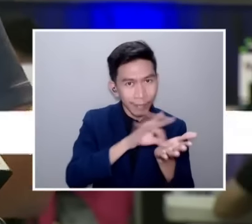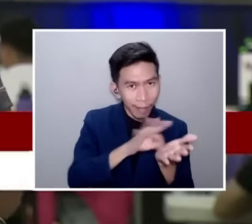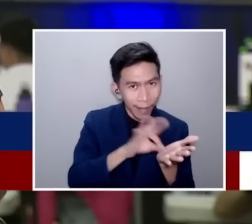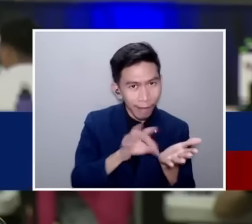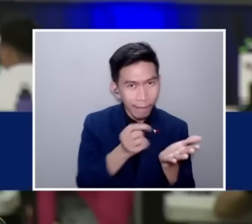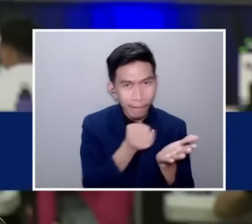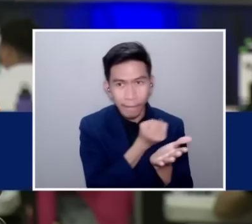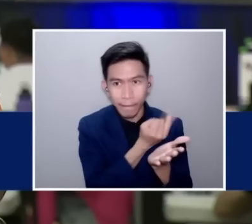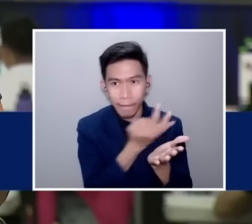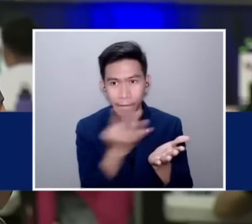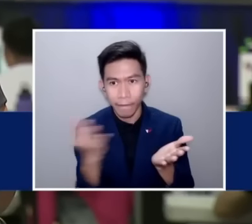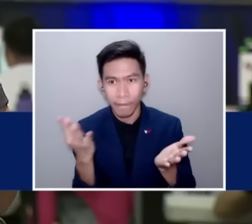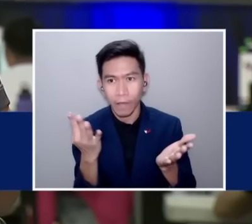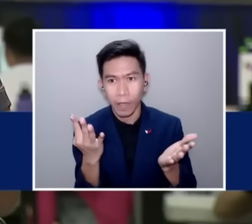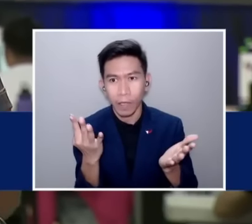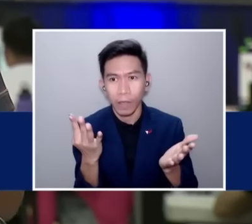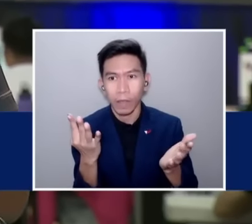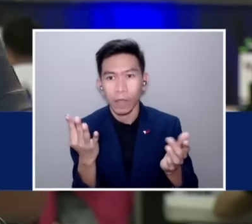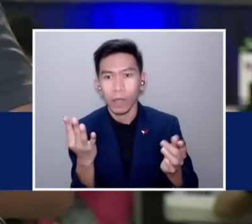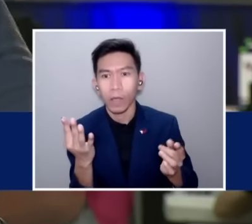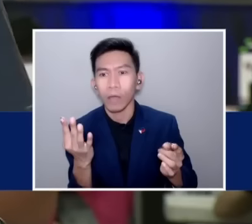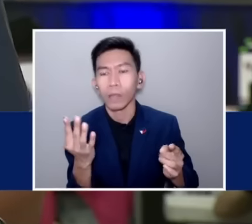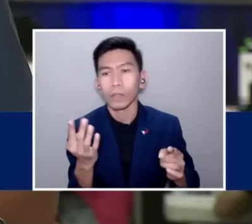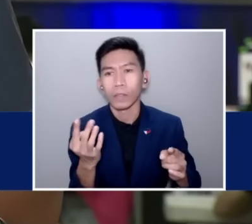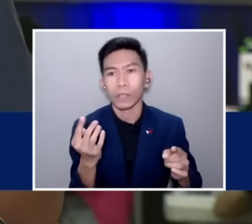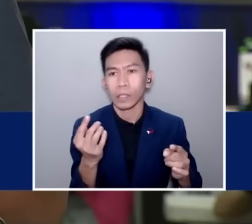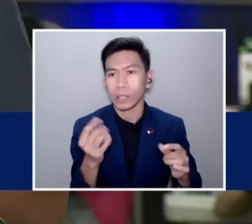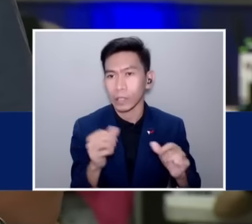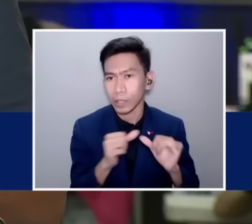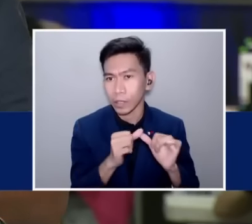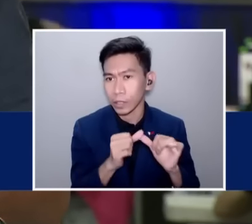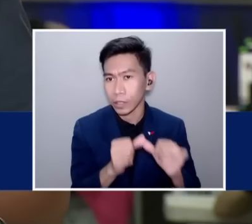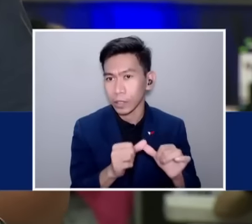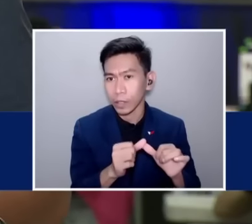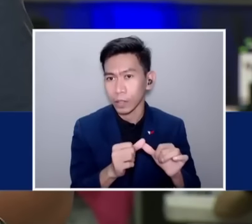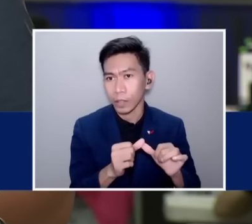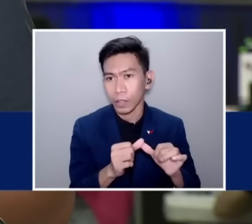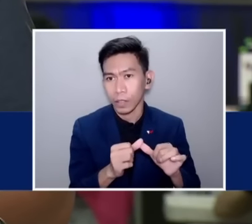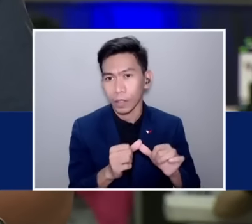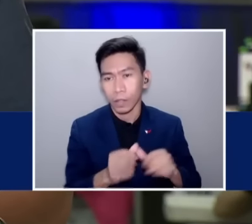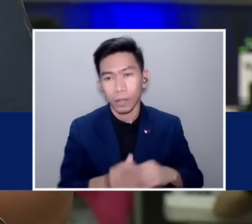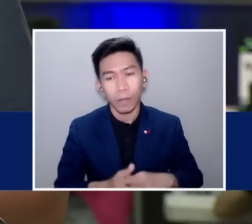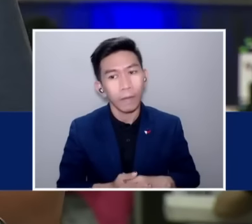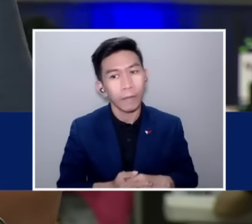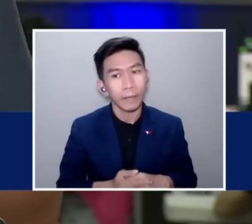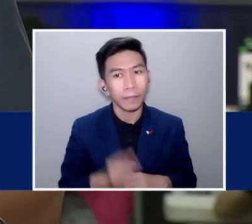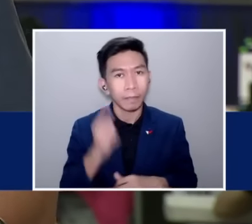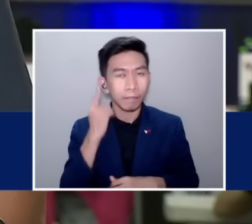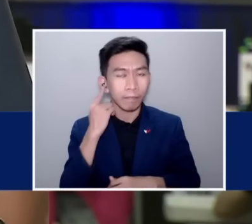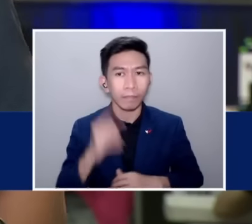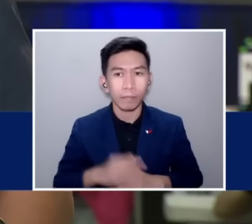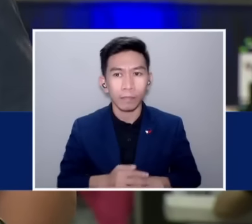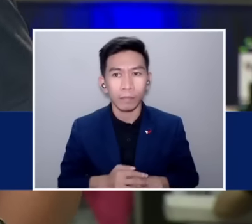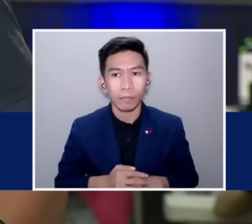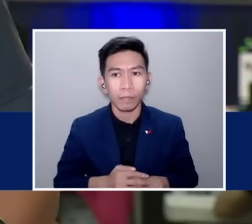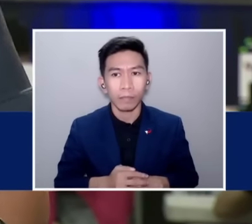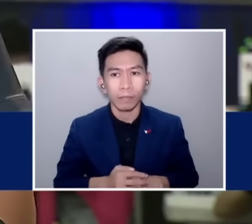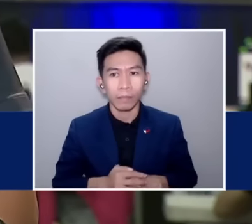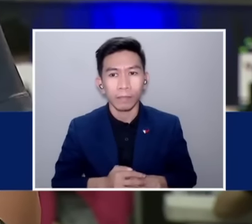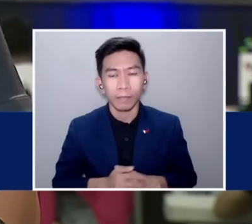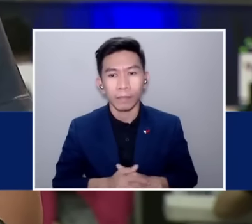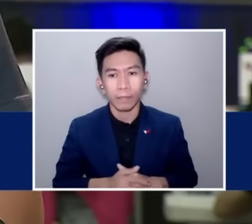it doesn't really affect the manual validation activity because that is normally done within a one-week period. Right? So I think we still have time to do